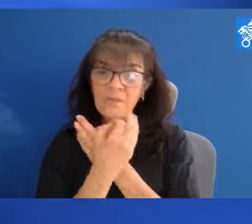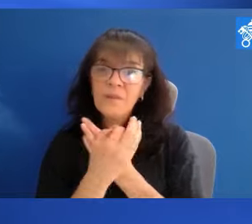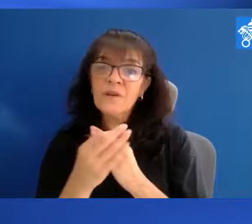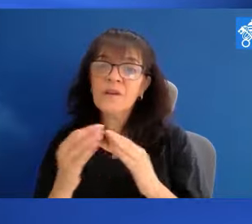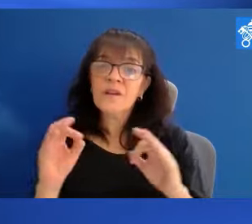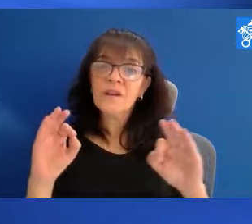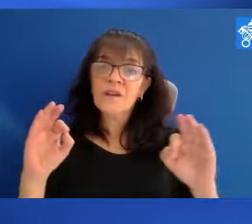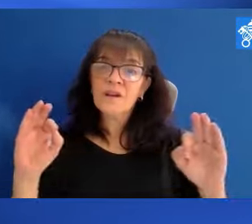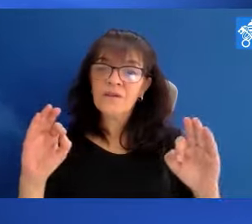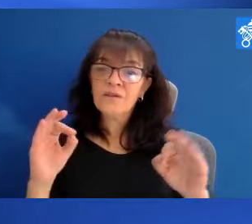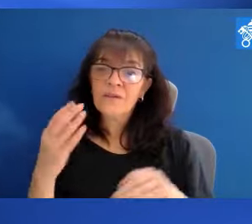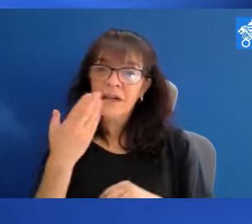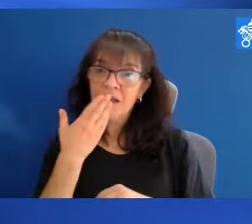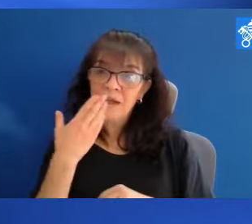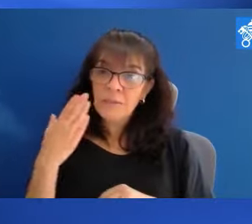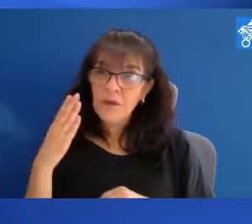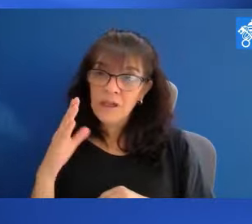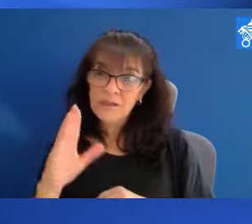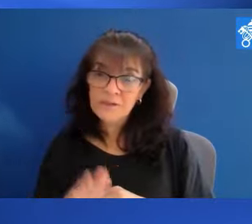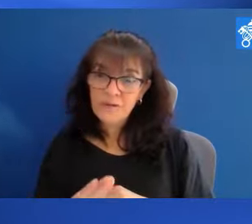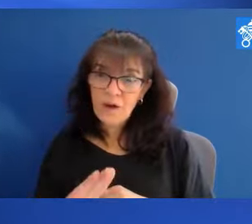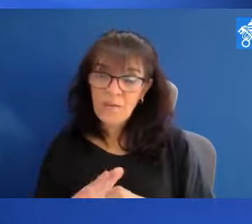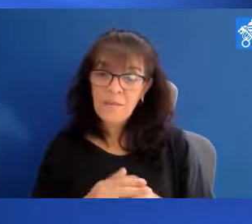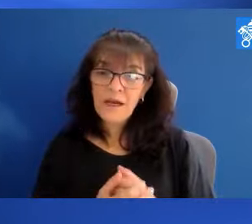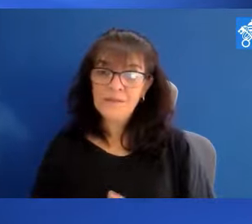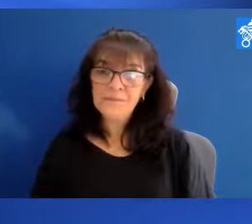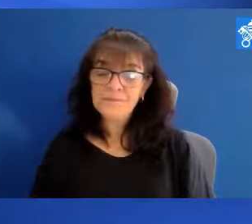tentationem, sed libera nos a